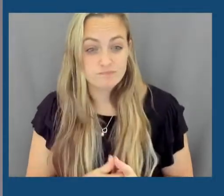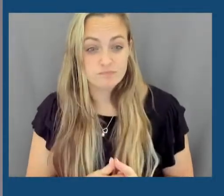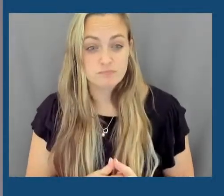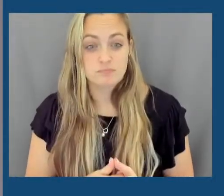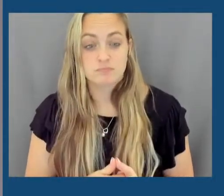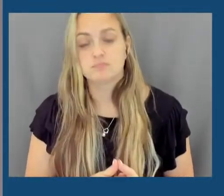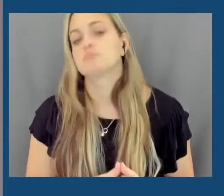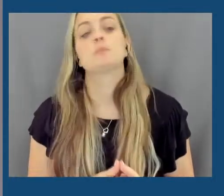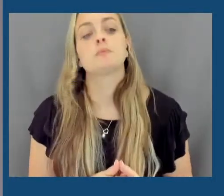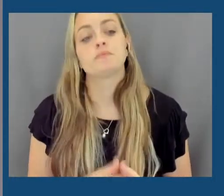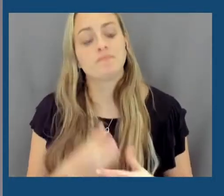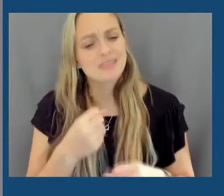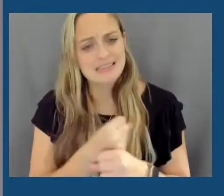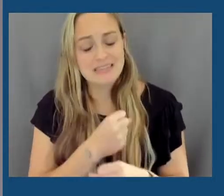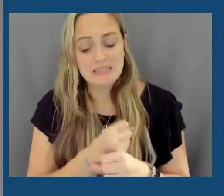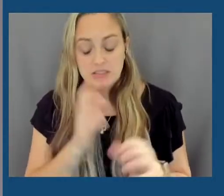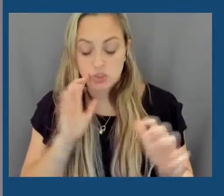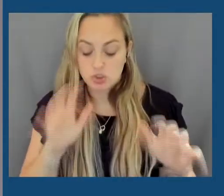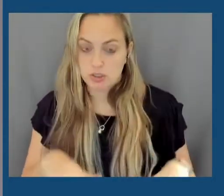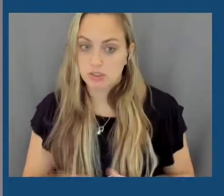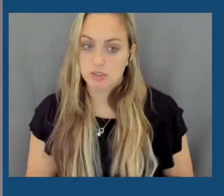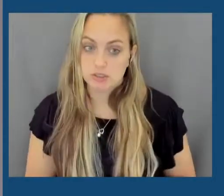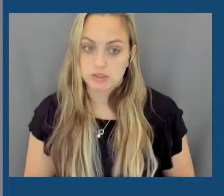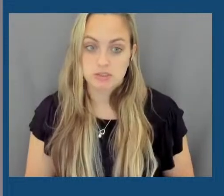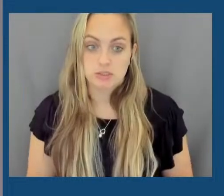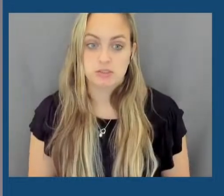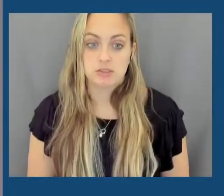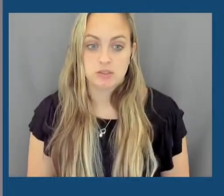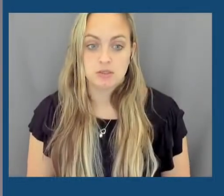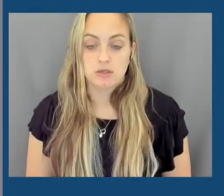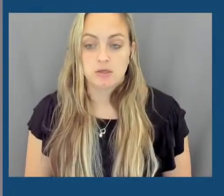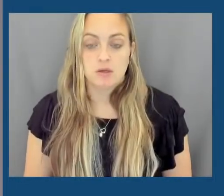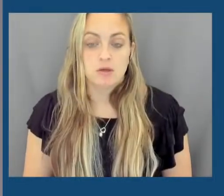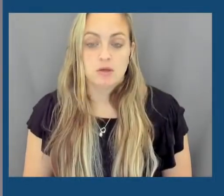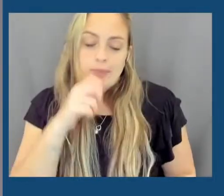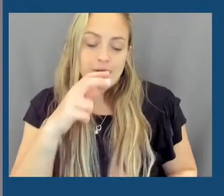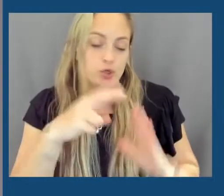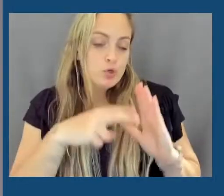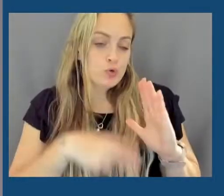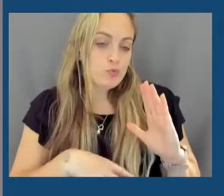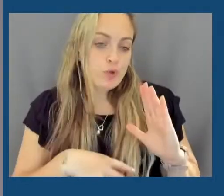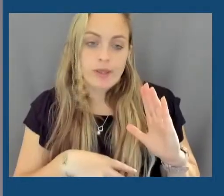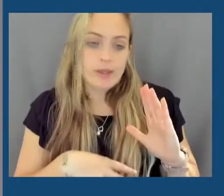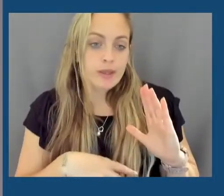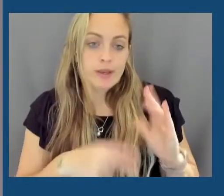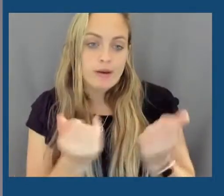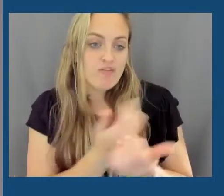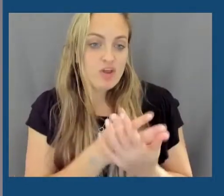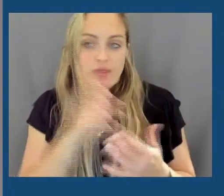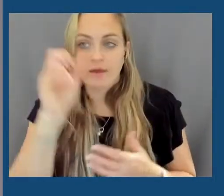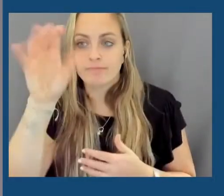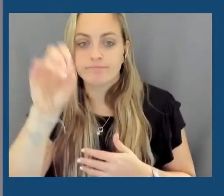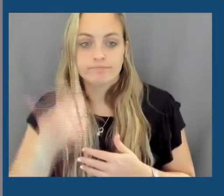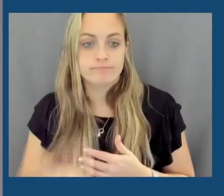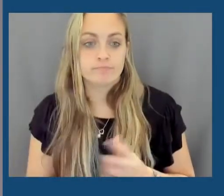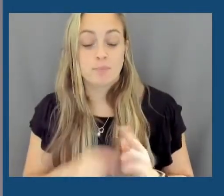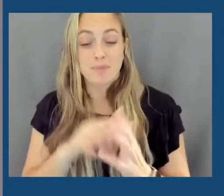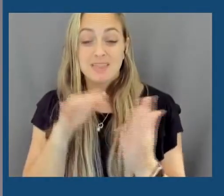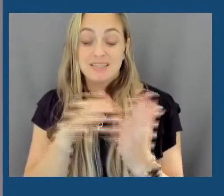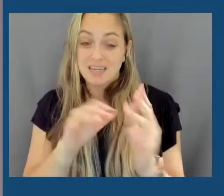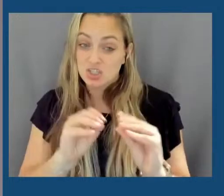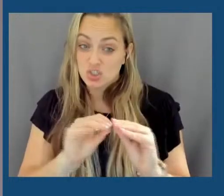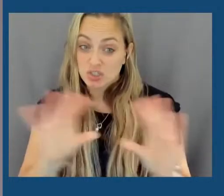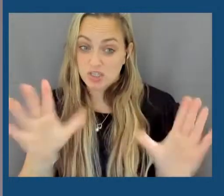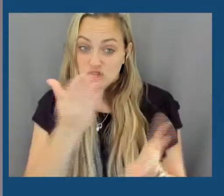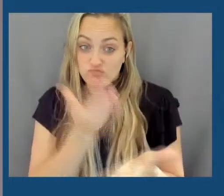The statistics are shocking. I'm not going to read all the books that are out there, but the studies are clear of what's happening. But right now